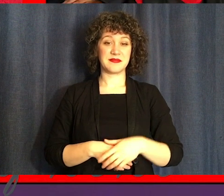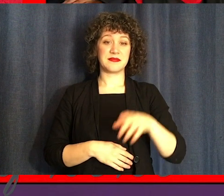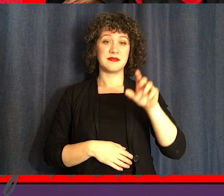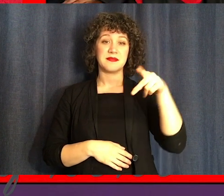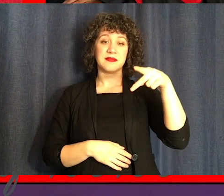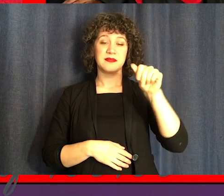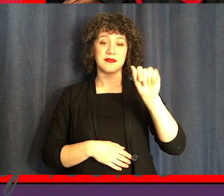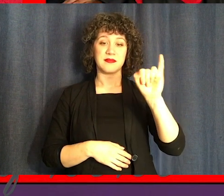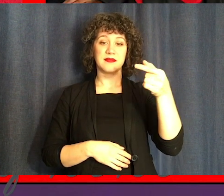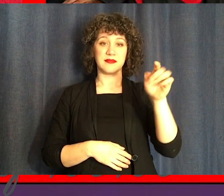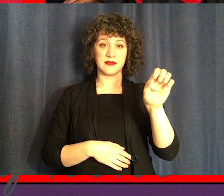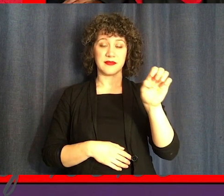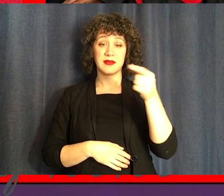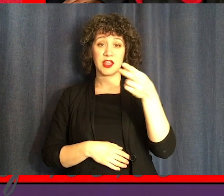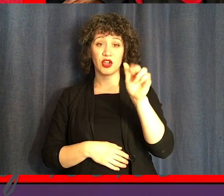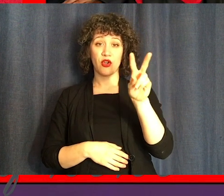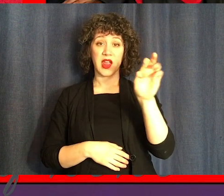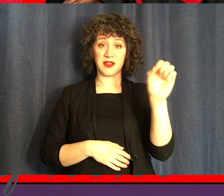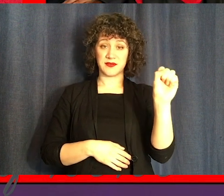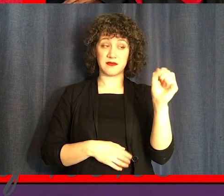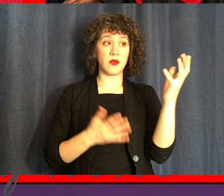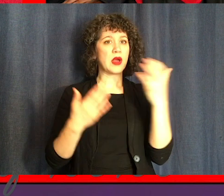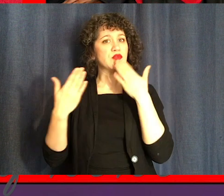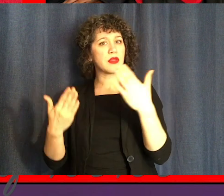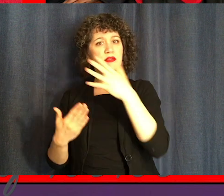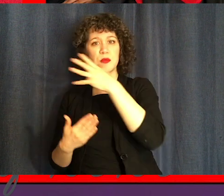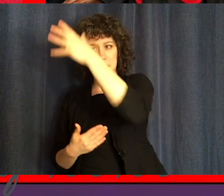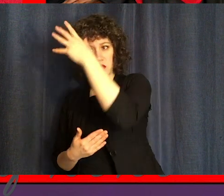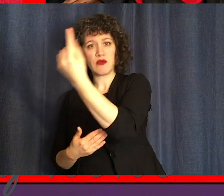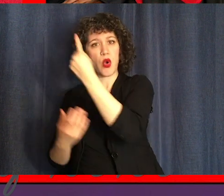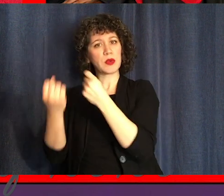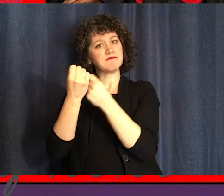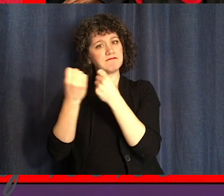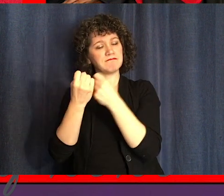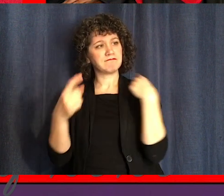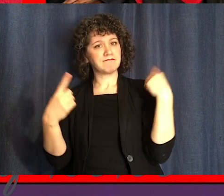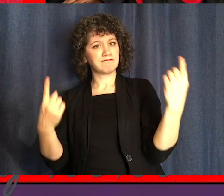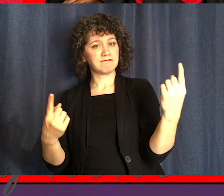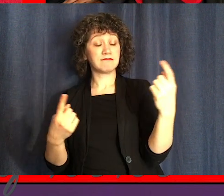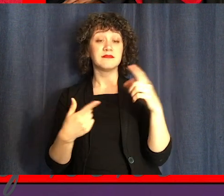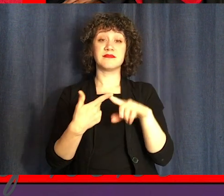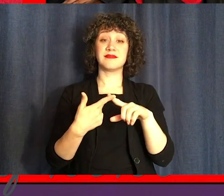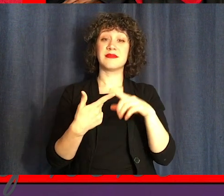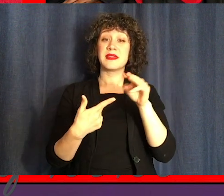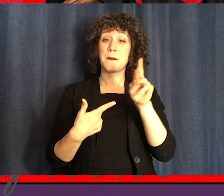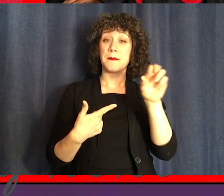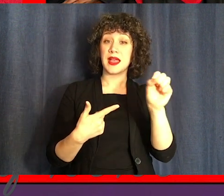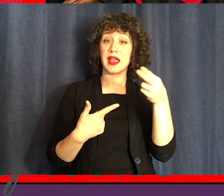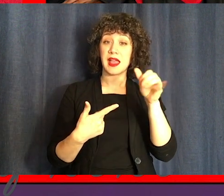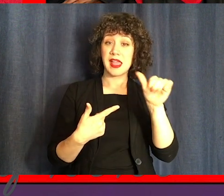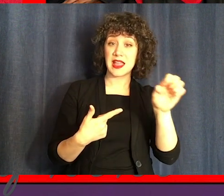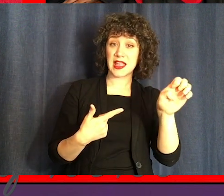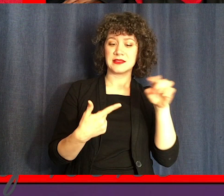Paige Graves. Paige would like to thank her parents for always being supportive, and she would like to thank Mrs. Hayes for being a